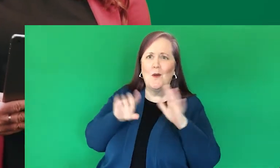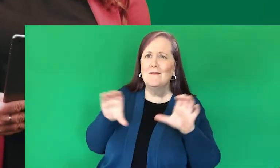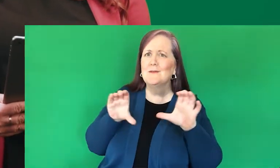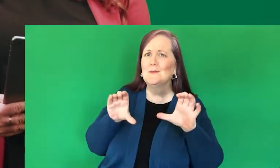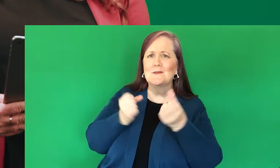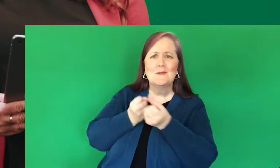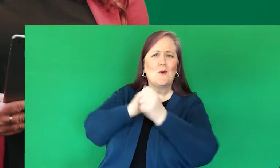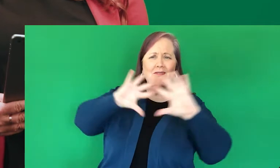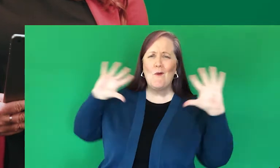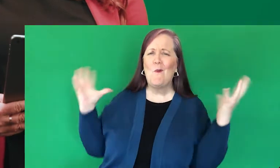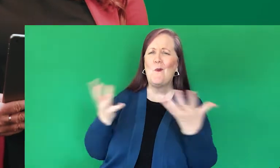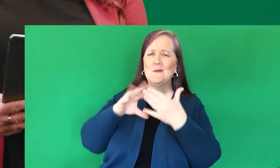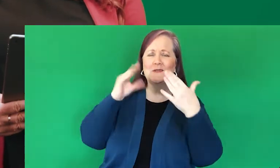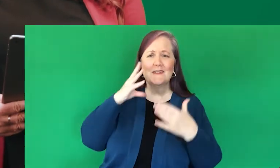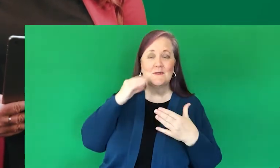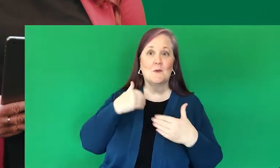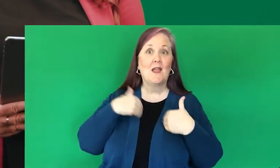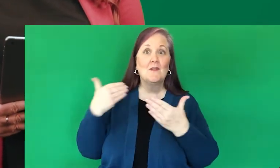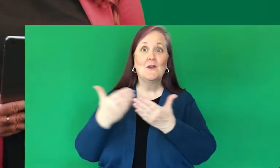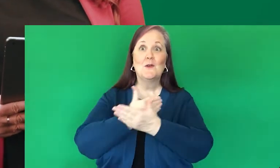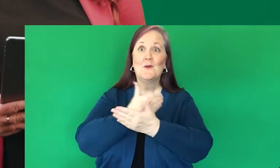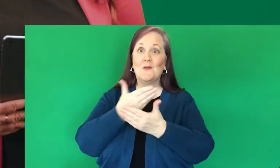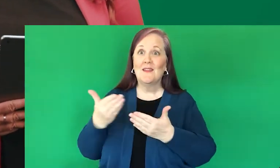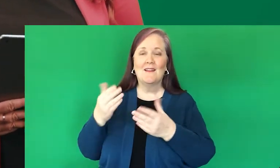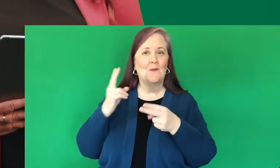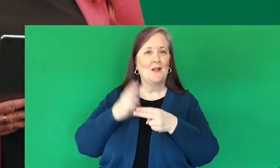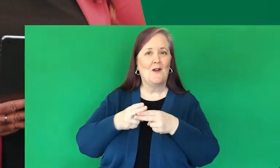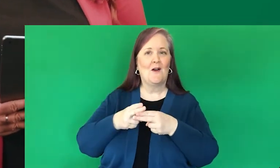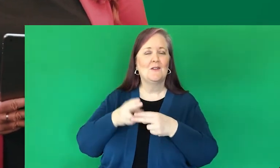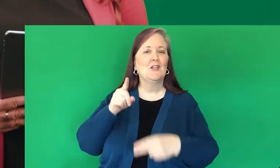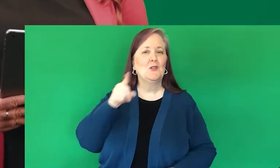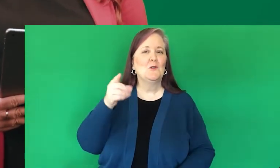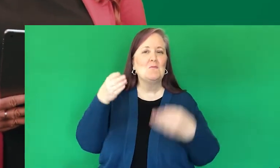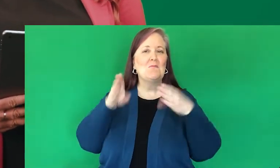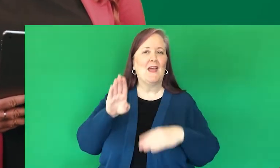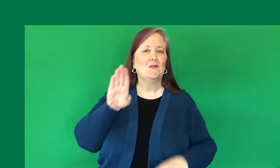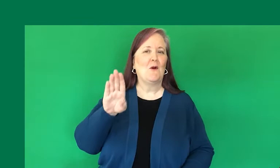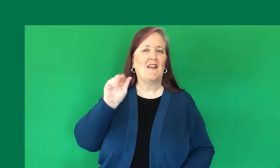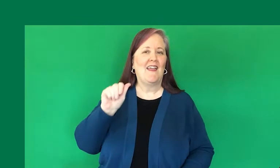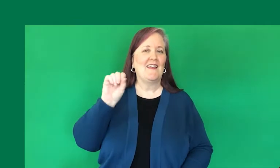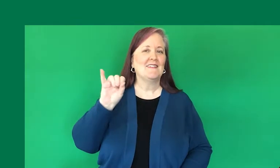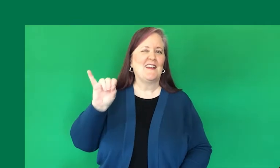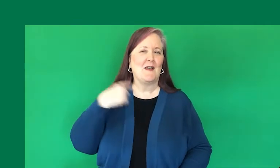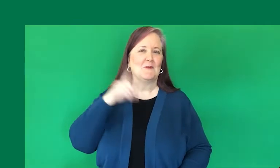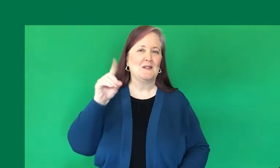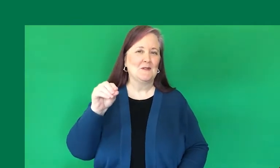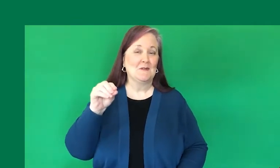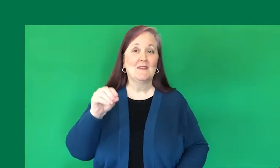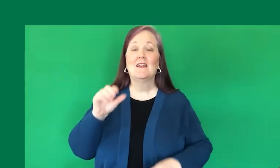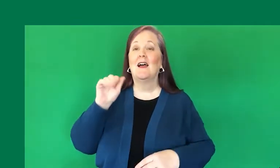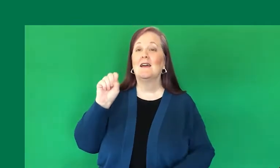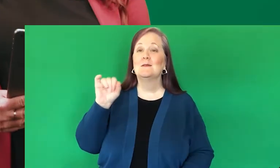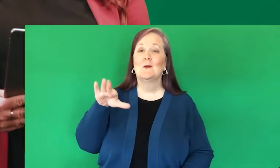what they are doing to support the whole student experience at Sacramento State, we have a new segment we're calling You Bet Your ASI